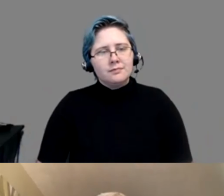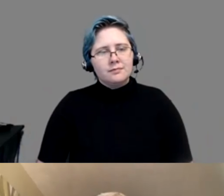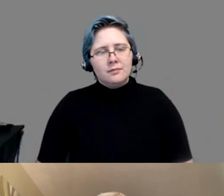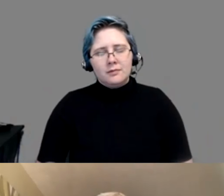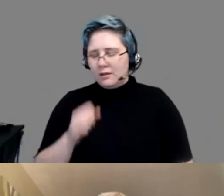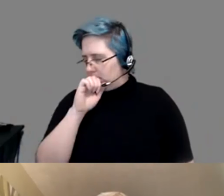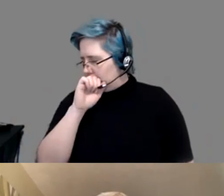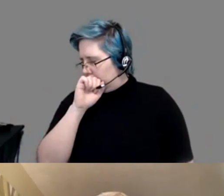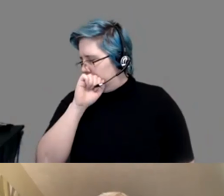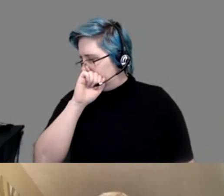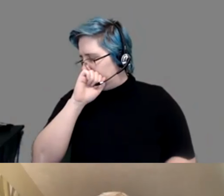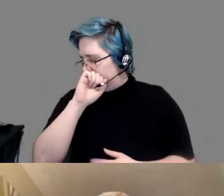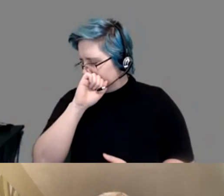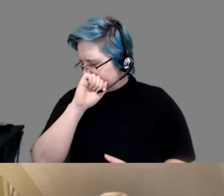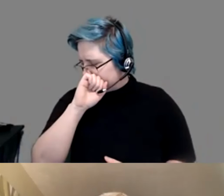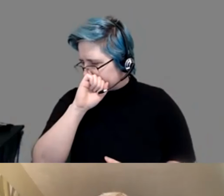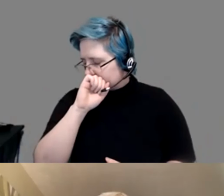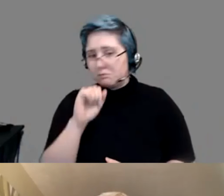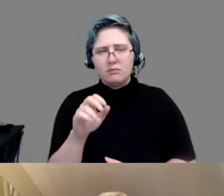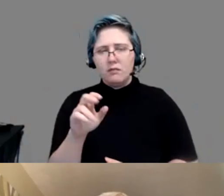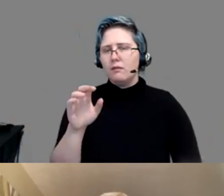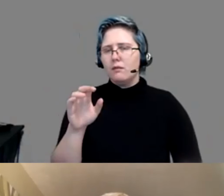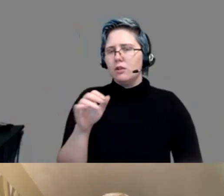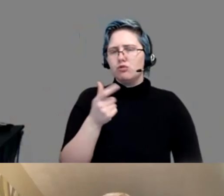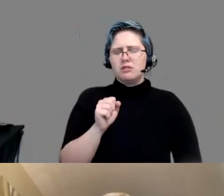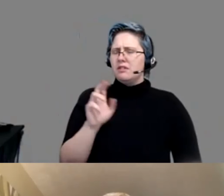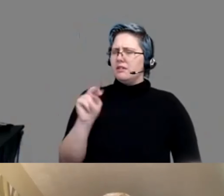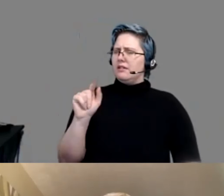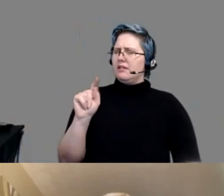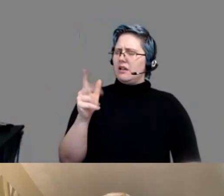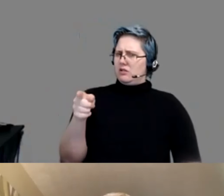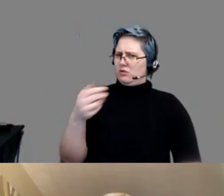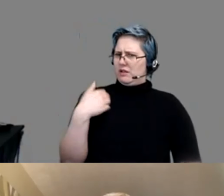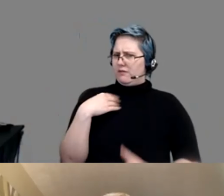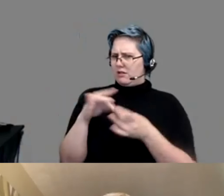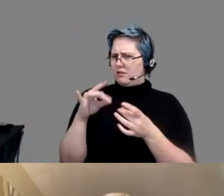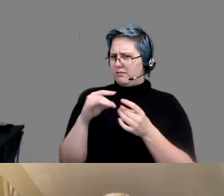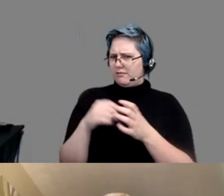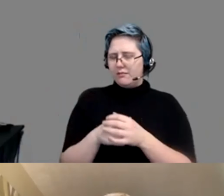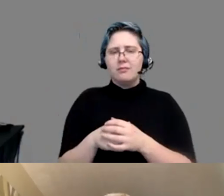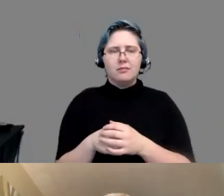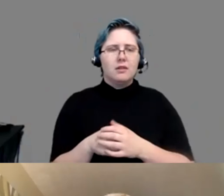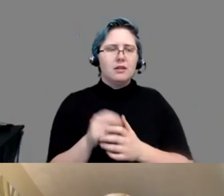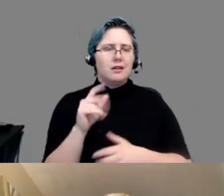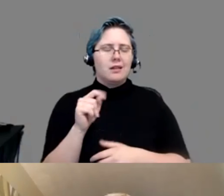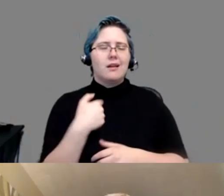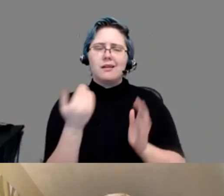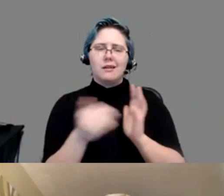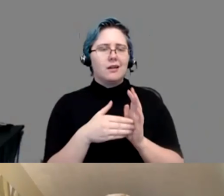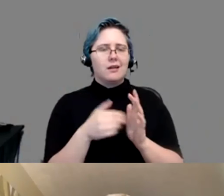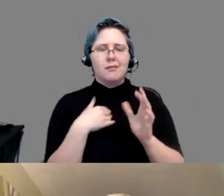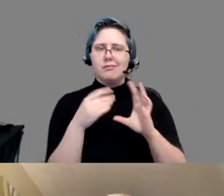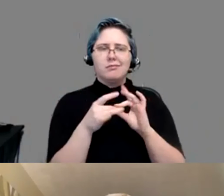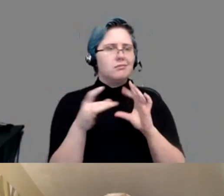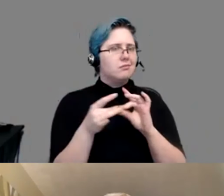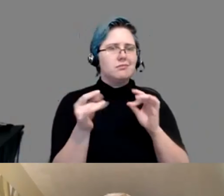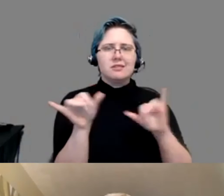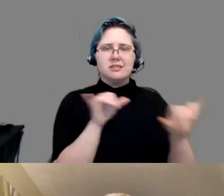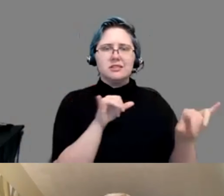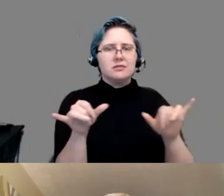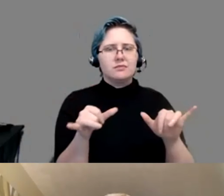Great. Who else? Nathan, you had something I think you wanted to share, right? I think I'm largely, again, going to just echo their sentiments. Just really